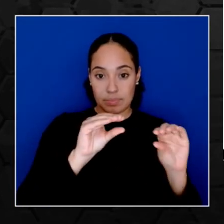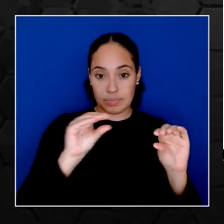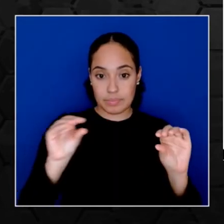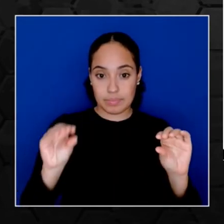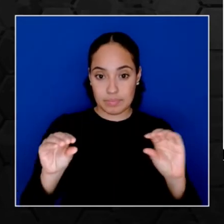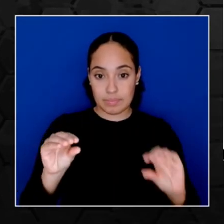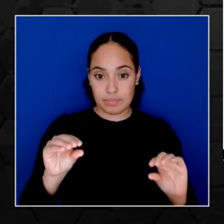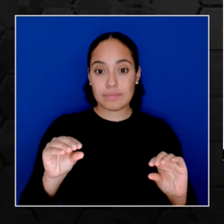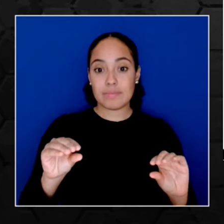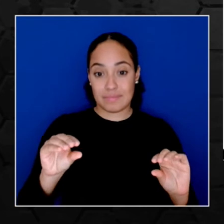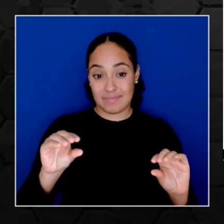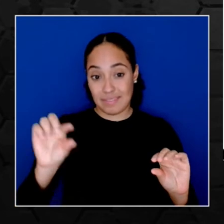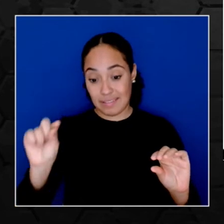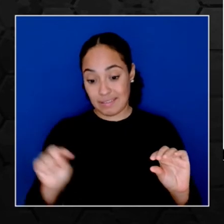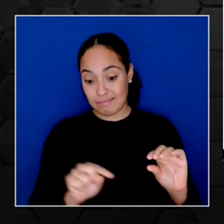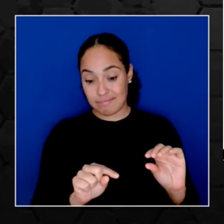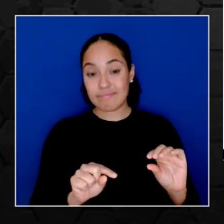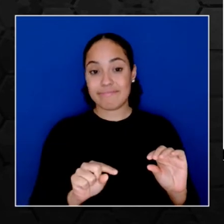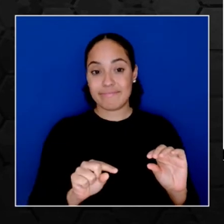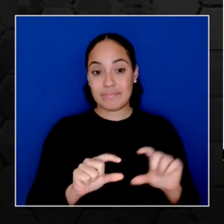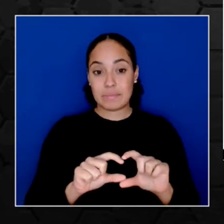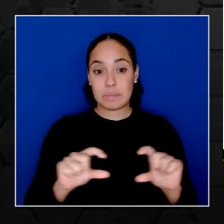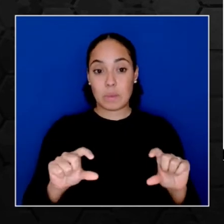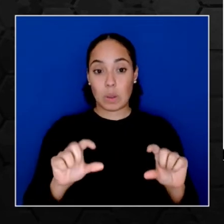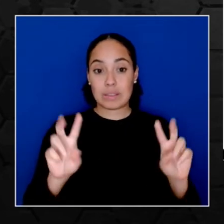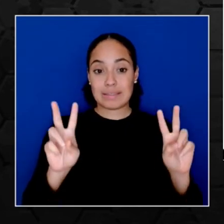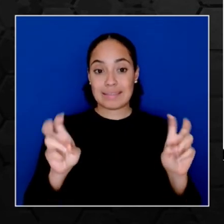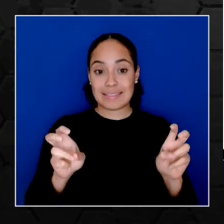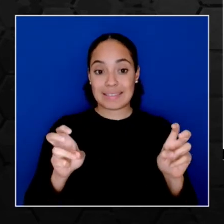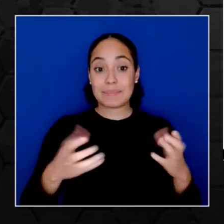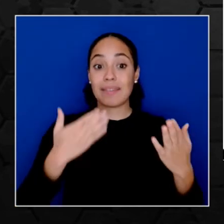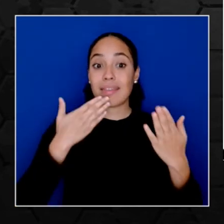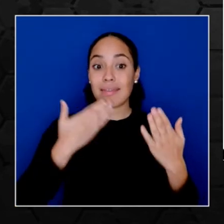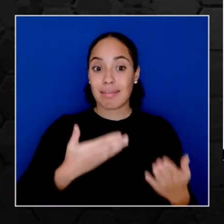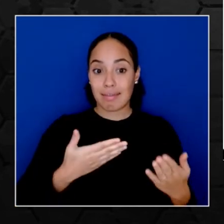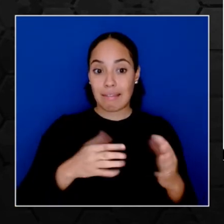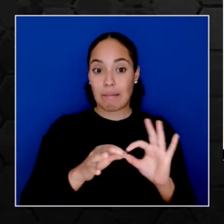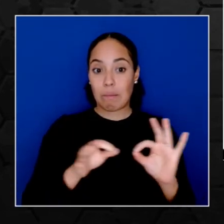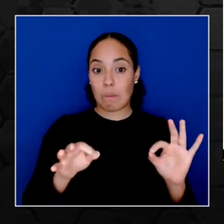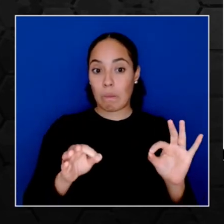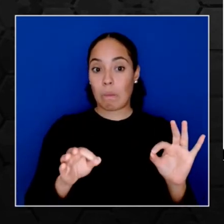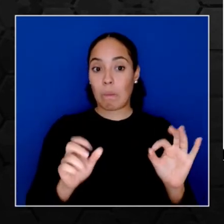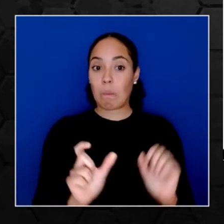thank you box to the input box, the prompt box.